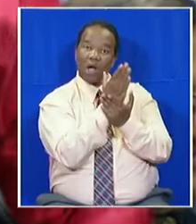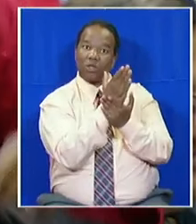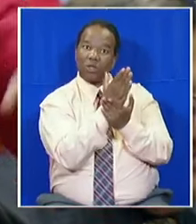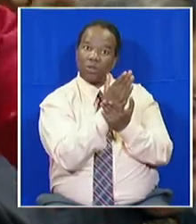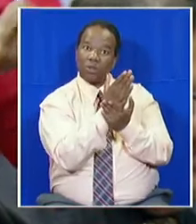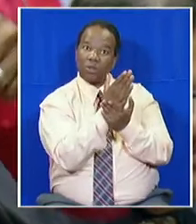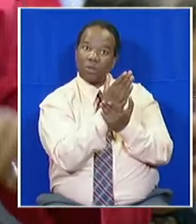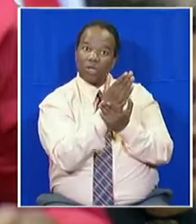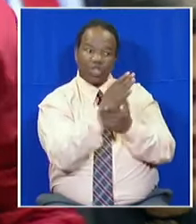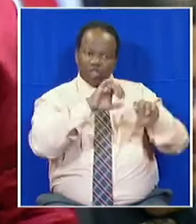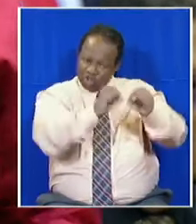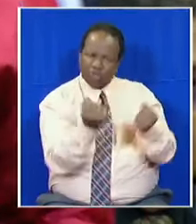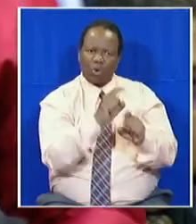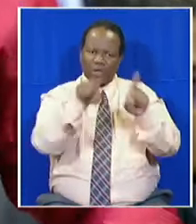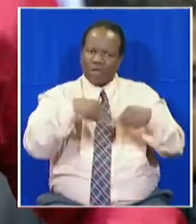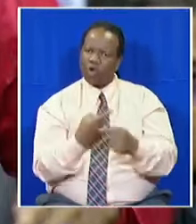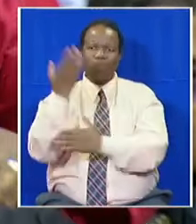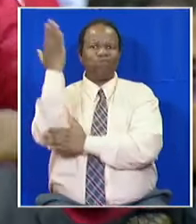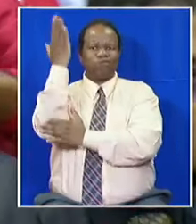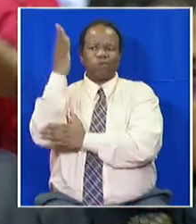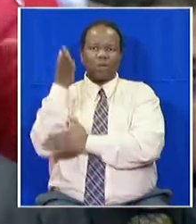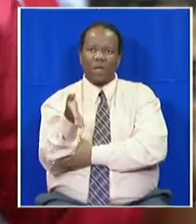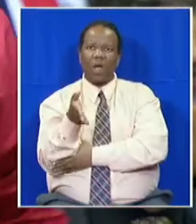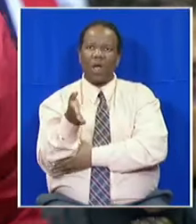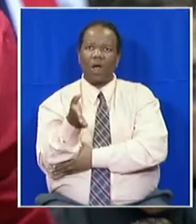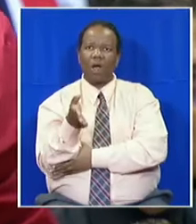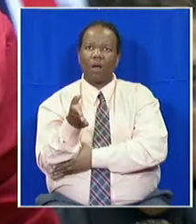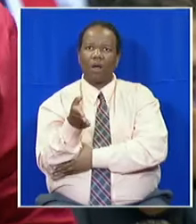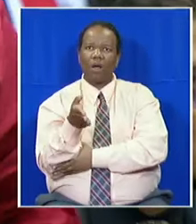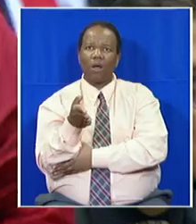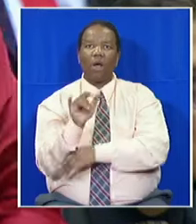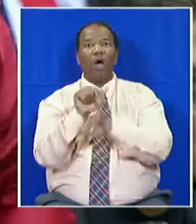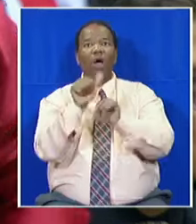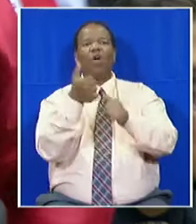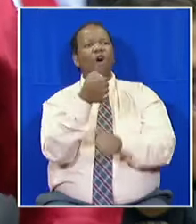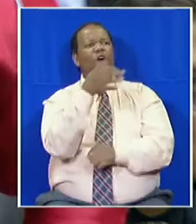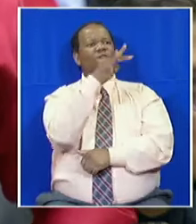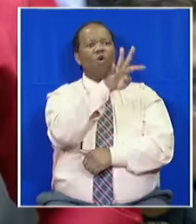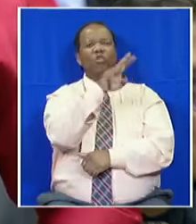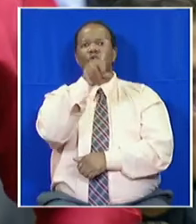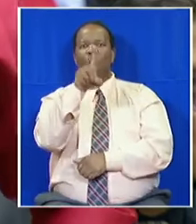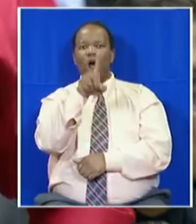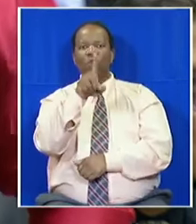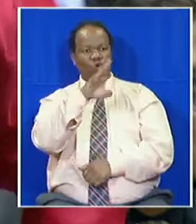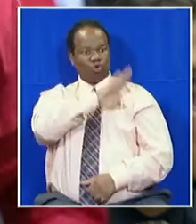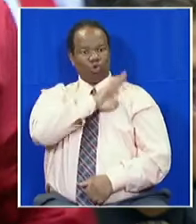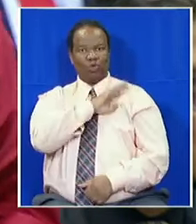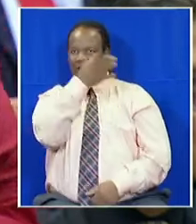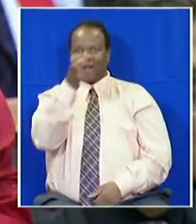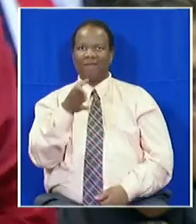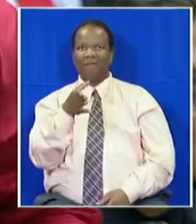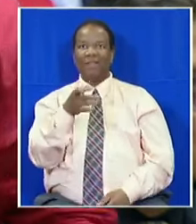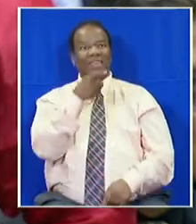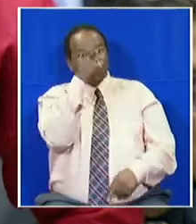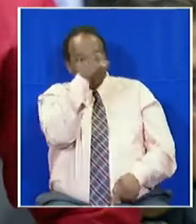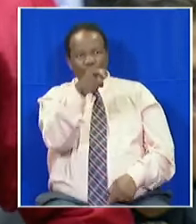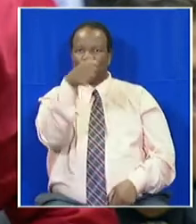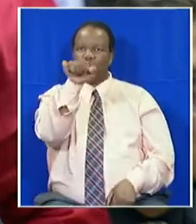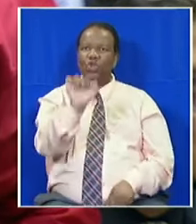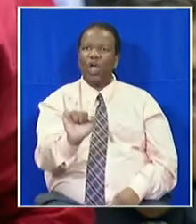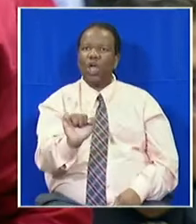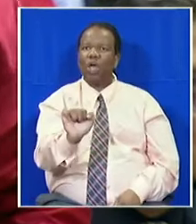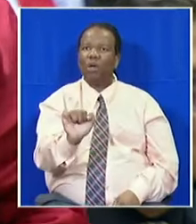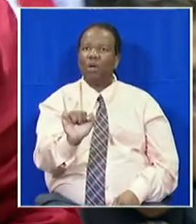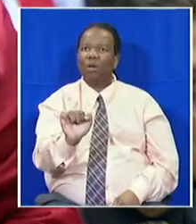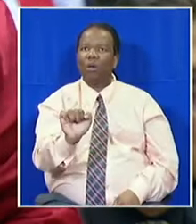Can you allow Mr. us President, to rule on the matter? 441 soldiers will order, never Chair. Protect you. Point of order. Your point problem order, is not